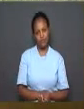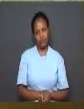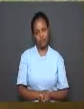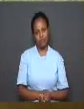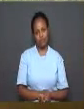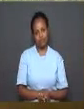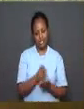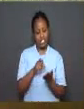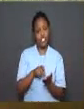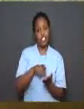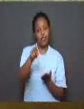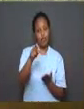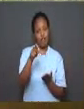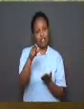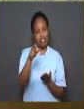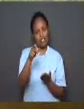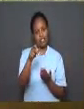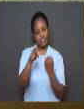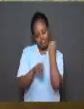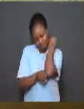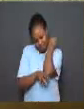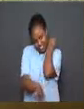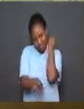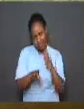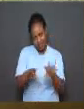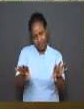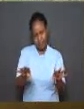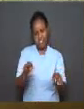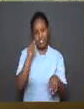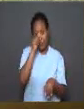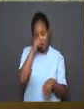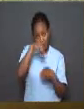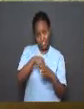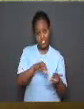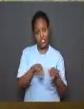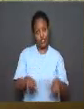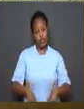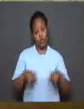For democracy to become deep-rooted in a country like Ethiopia,